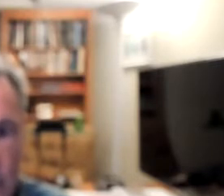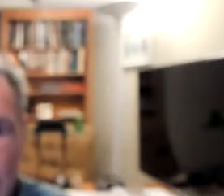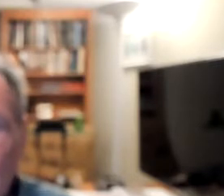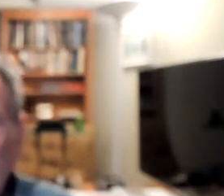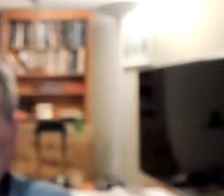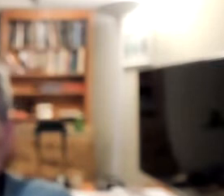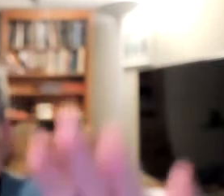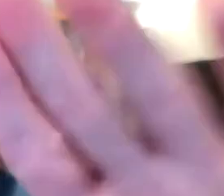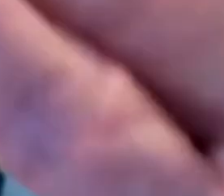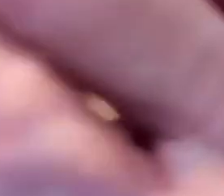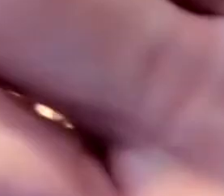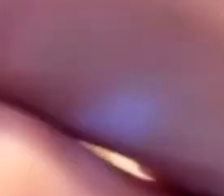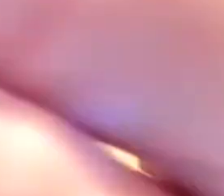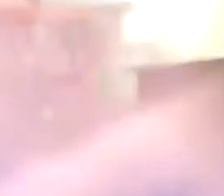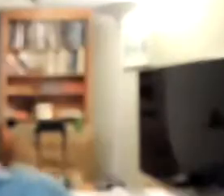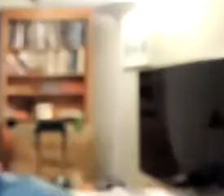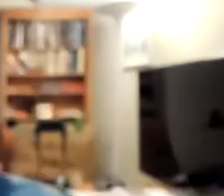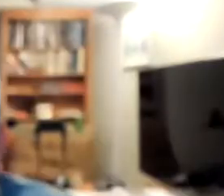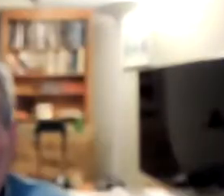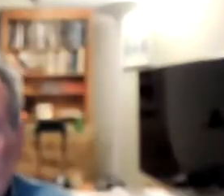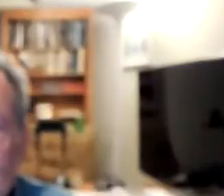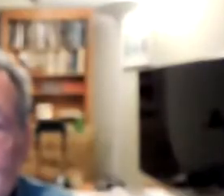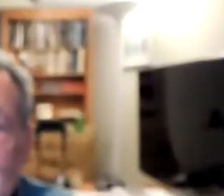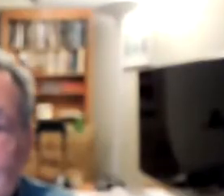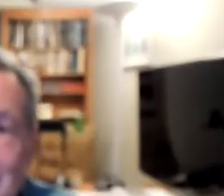blurry. Oh, I'm sorry.